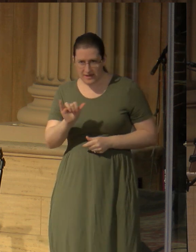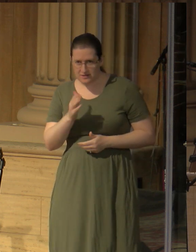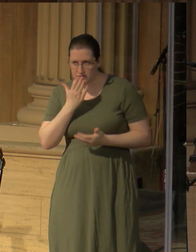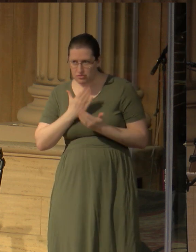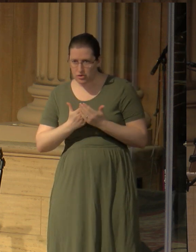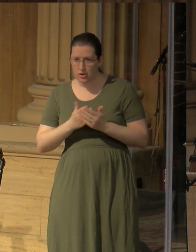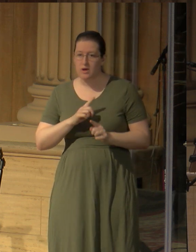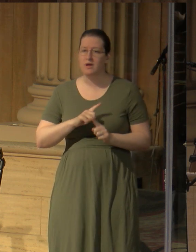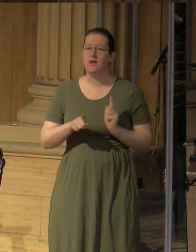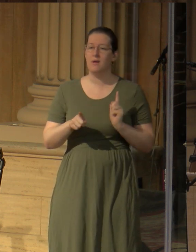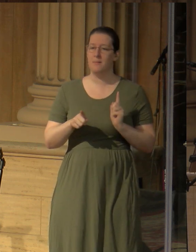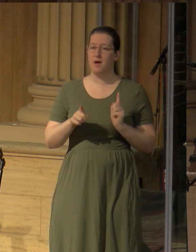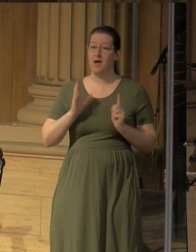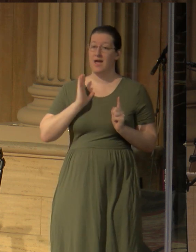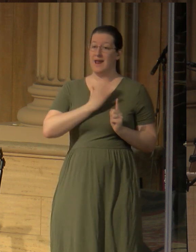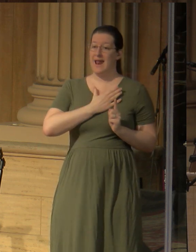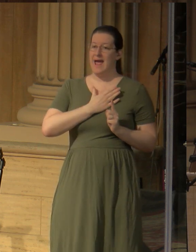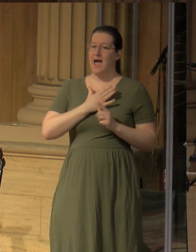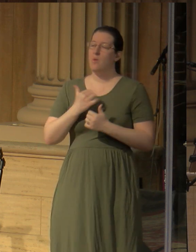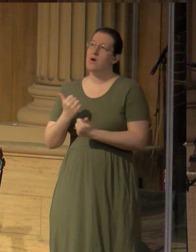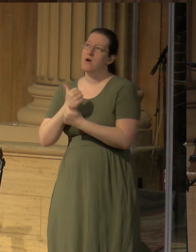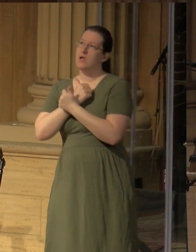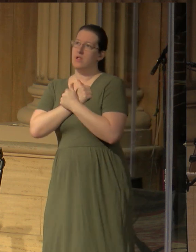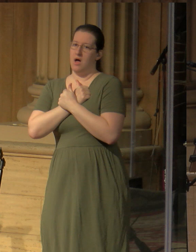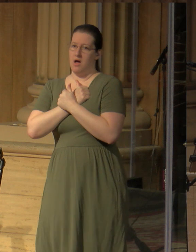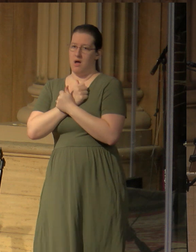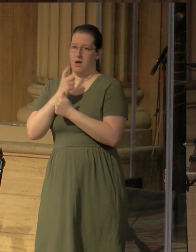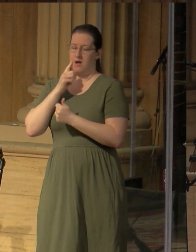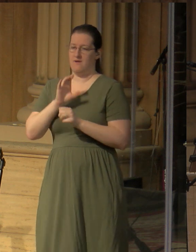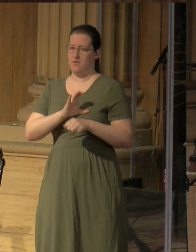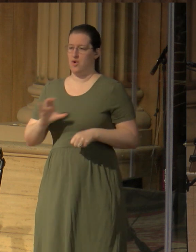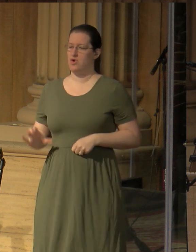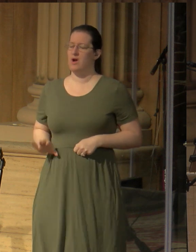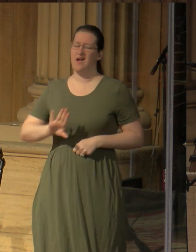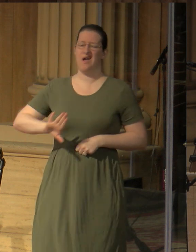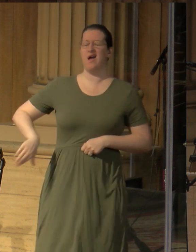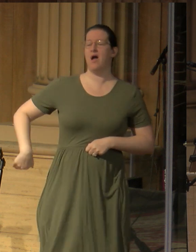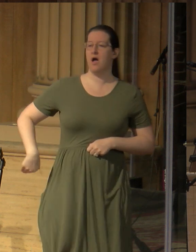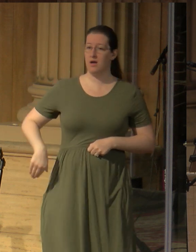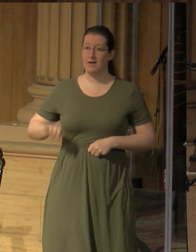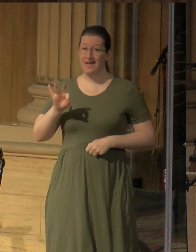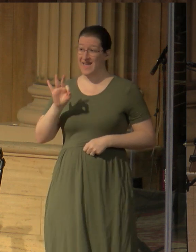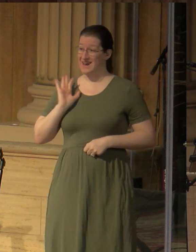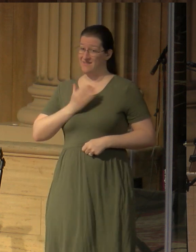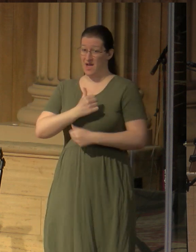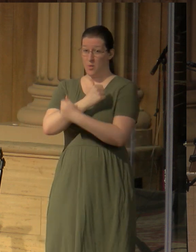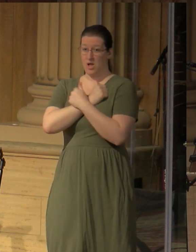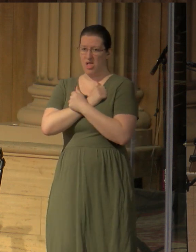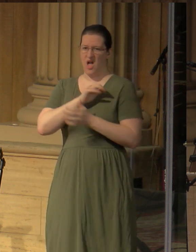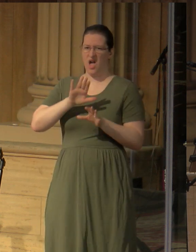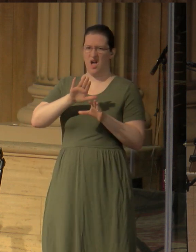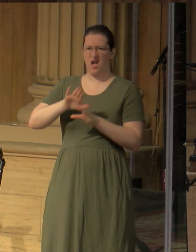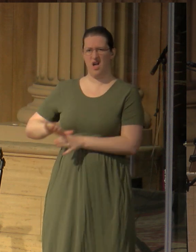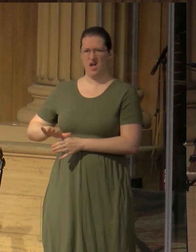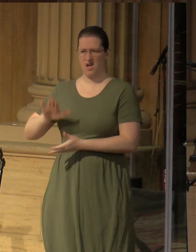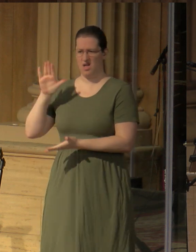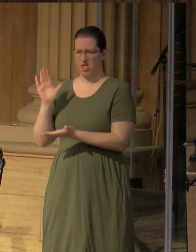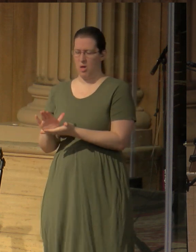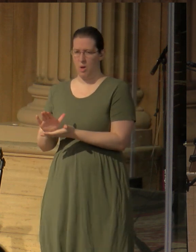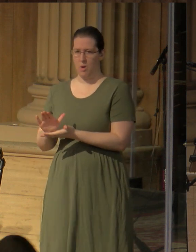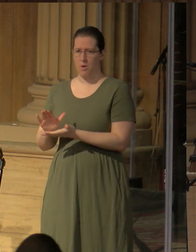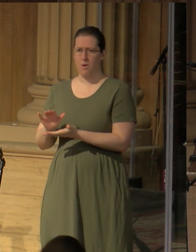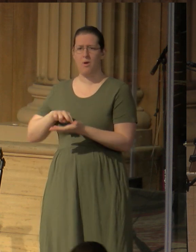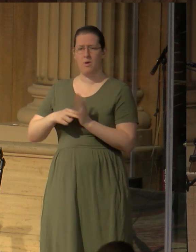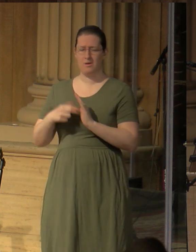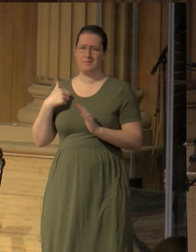neglect stoking our affections for Christ. And anytime you're low in affections for Christ, you're also going to be low in affections